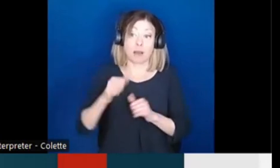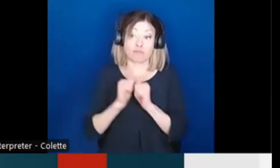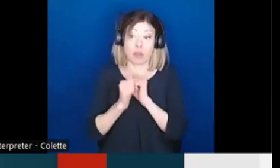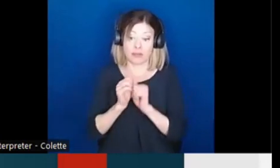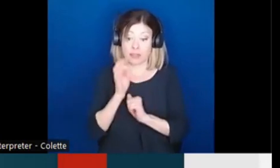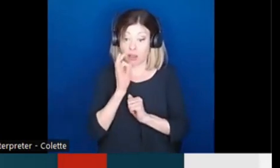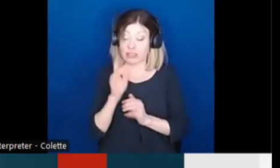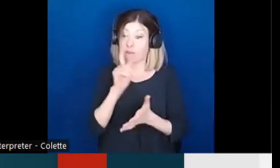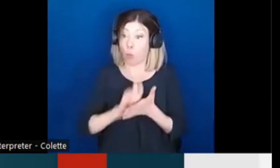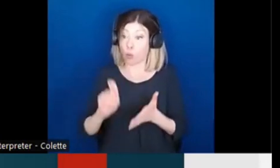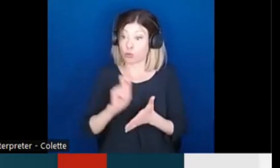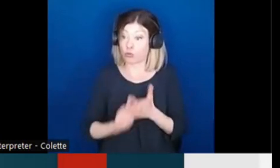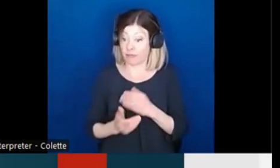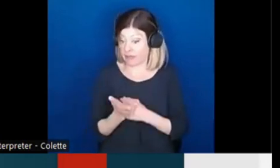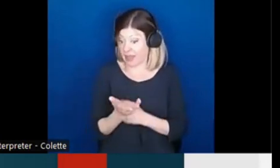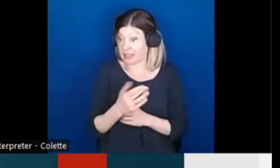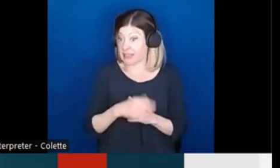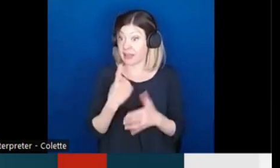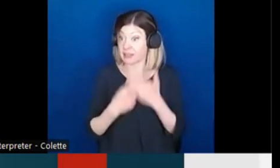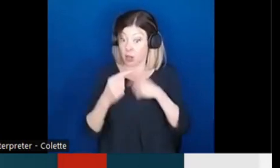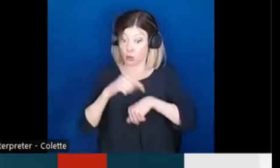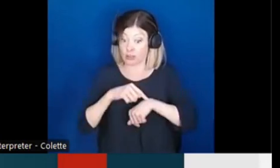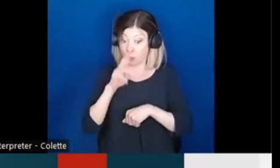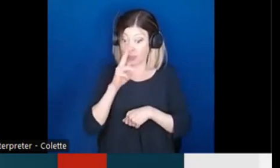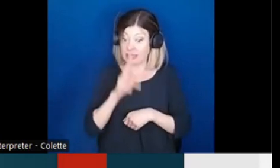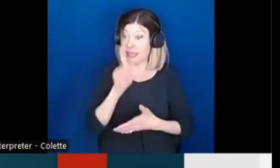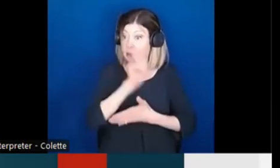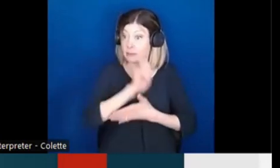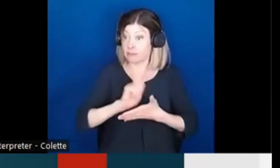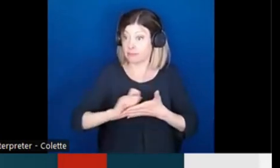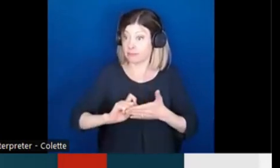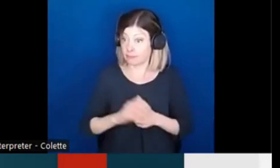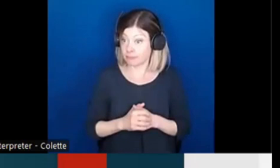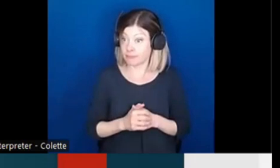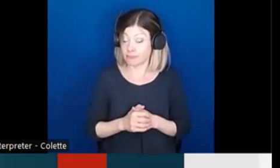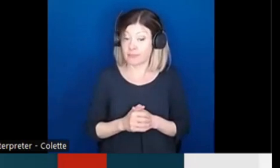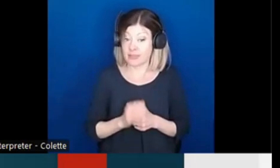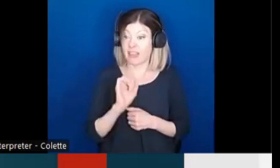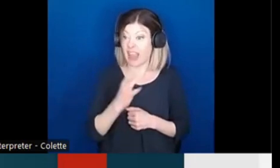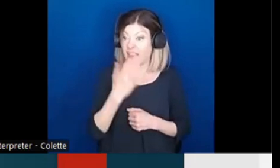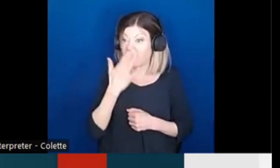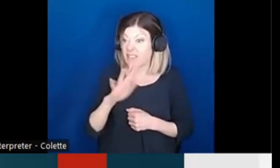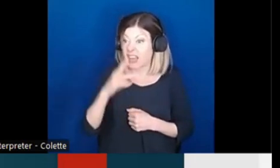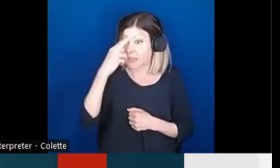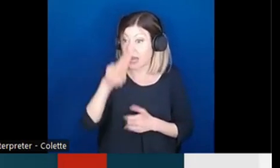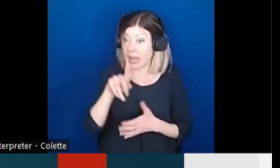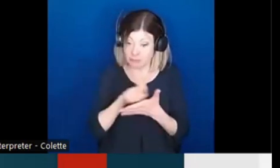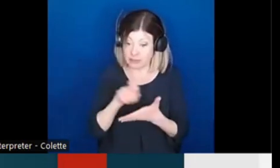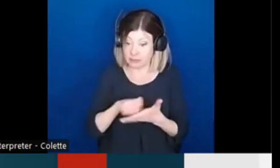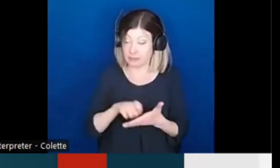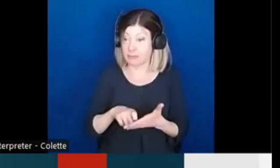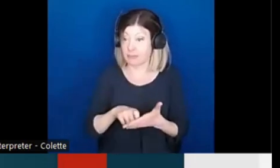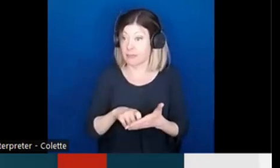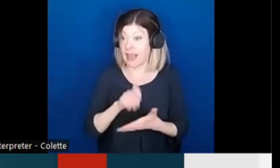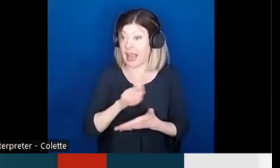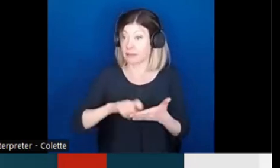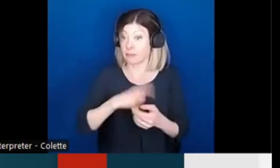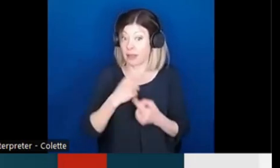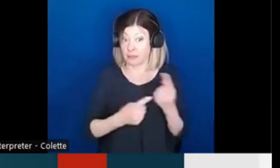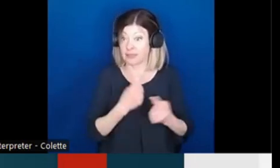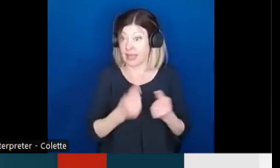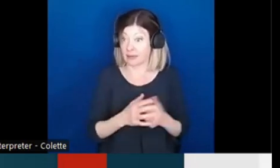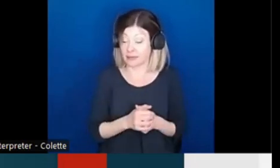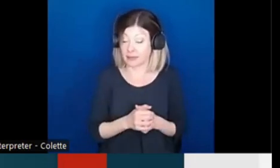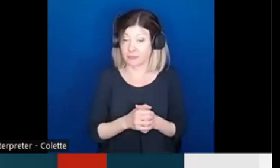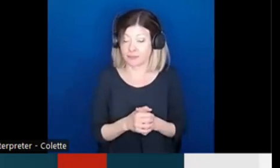is the only time you see the pseudonyms written in the Bronte's hand. I'll just say now, while I think this is